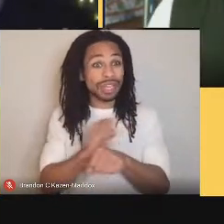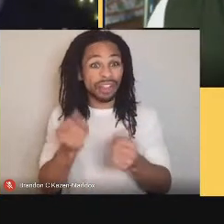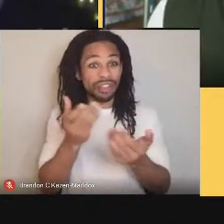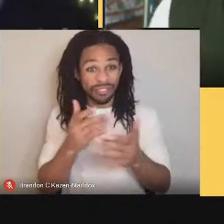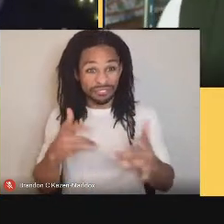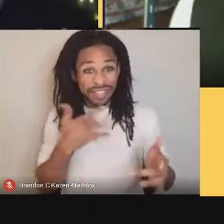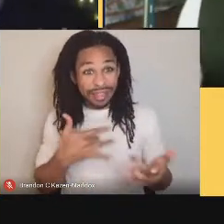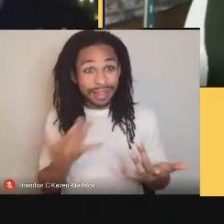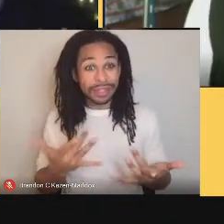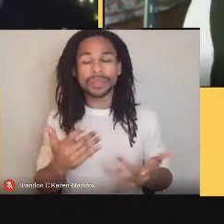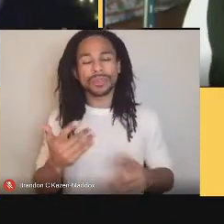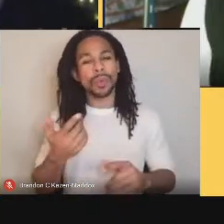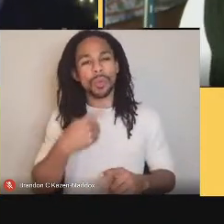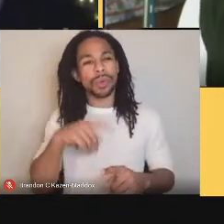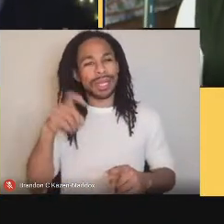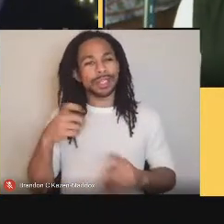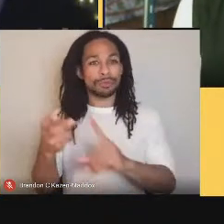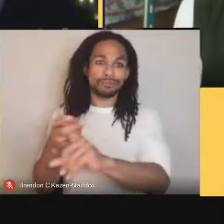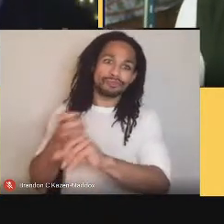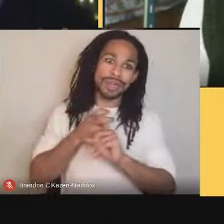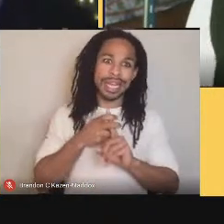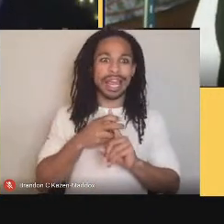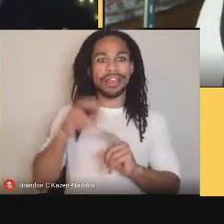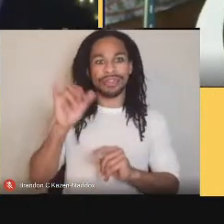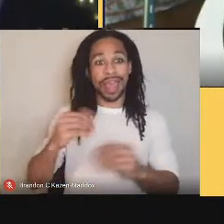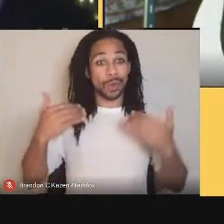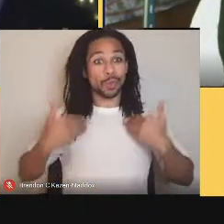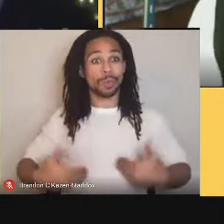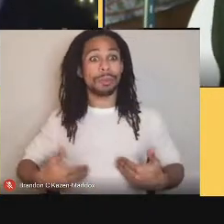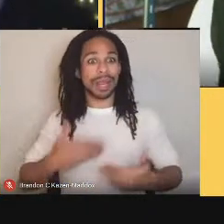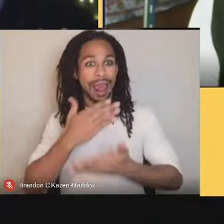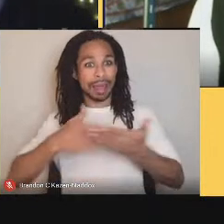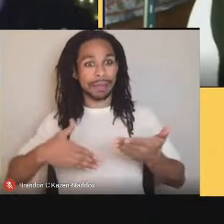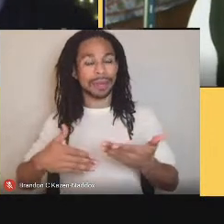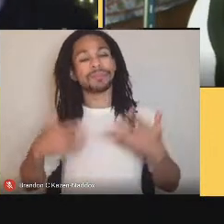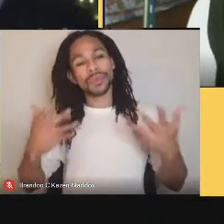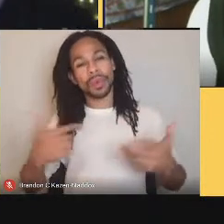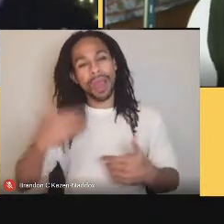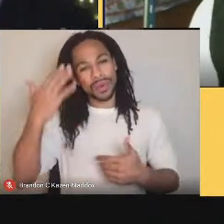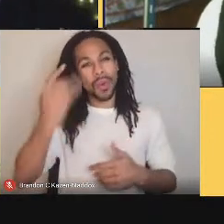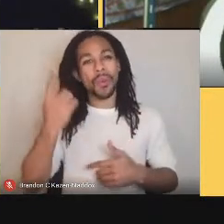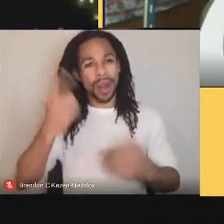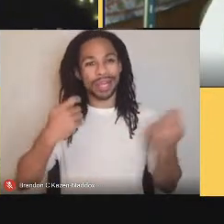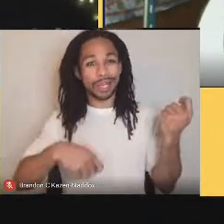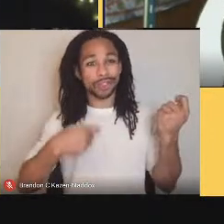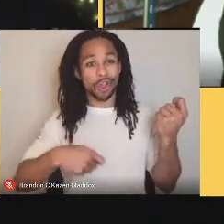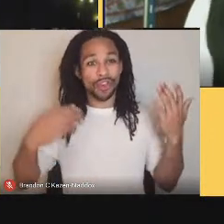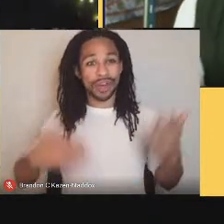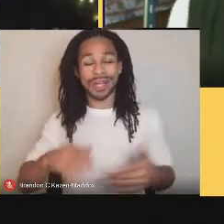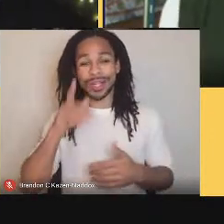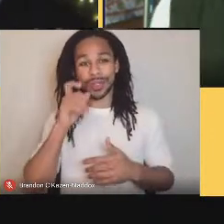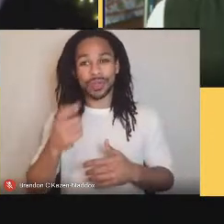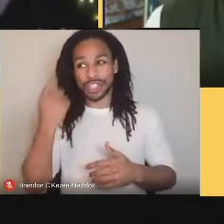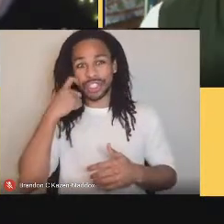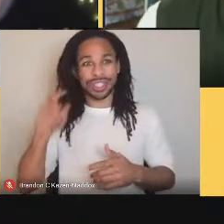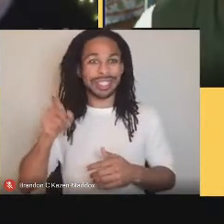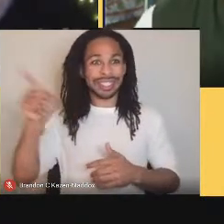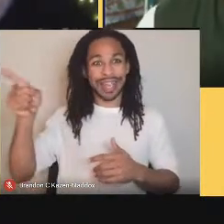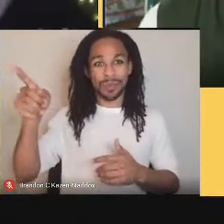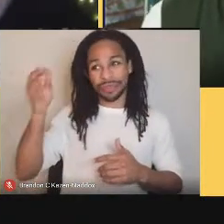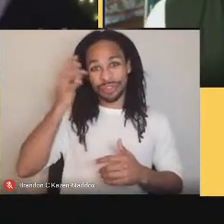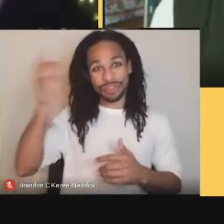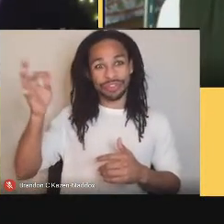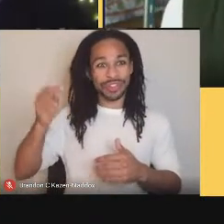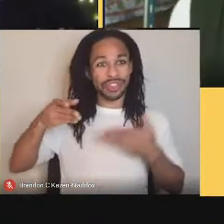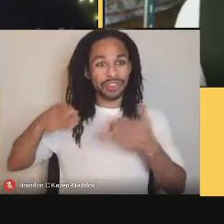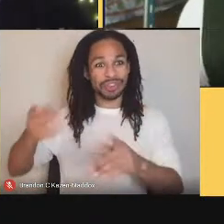that human element. And that's when we talked about, well, I know just the guitarist who lives right down the street from me. In the before time when we